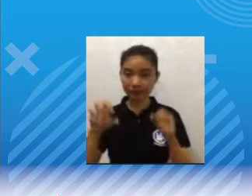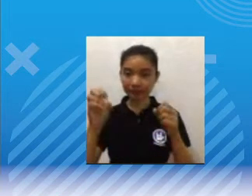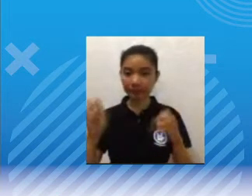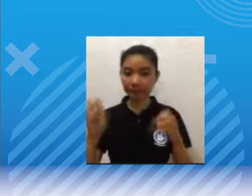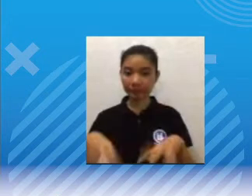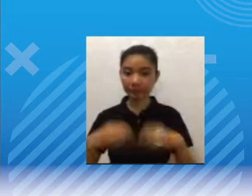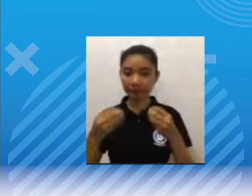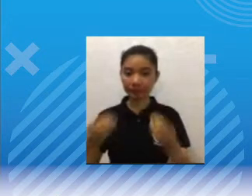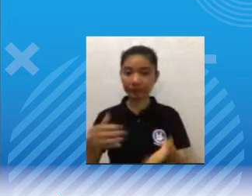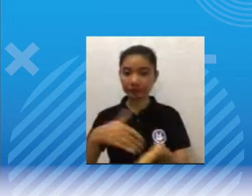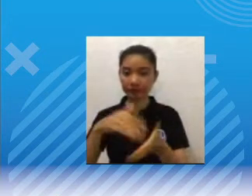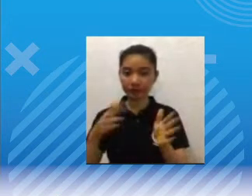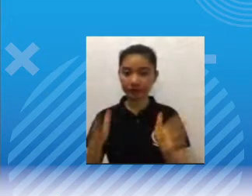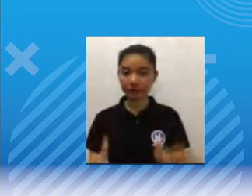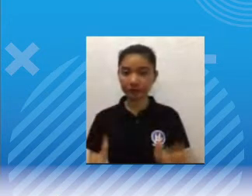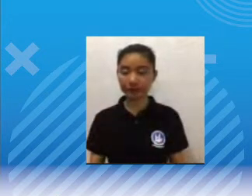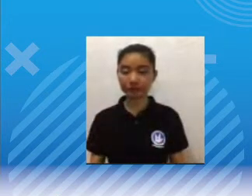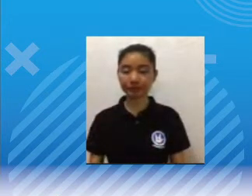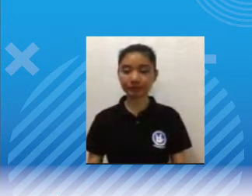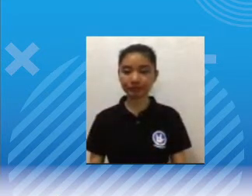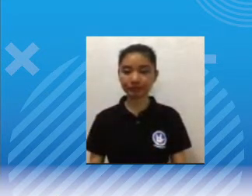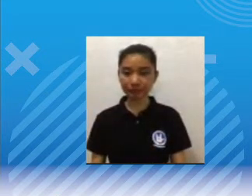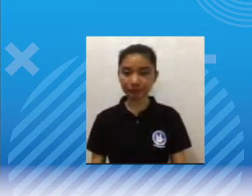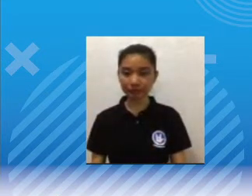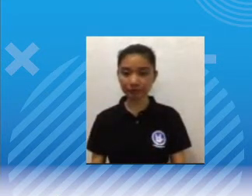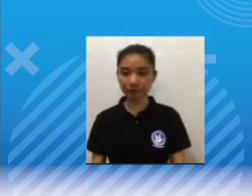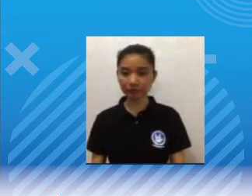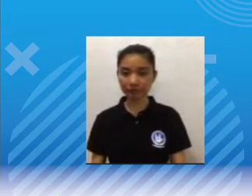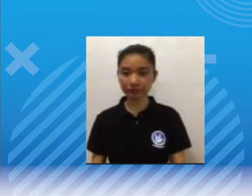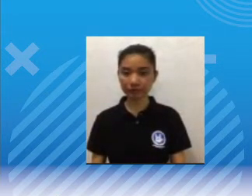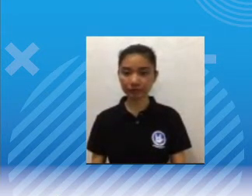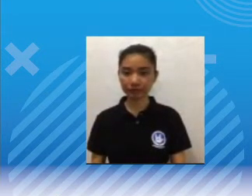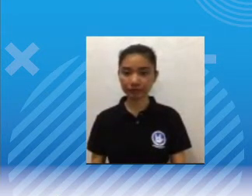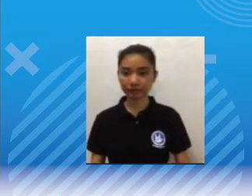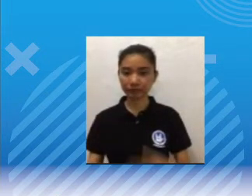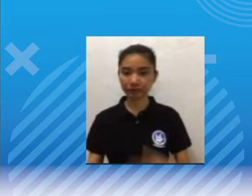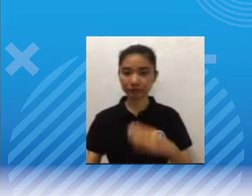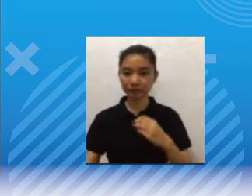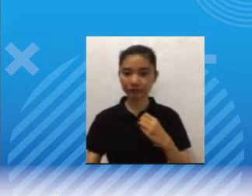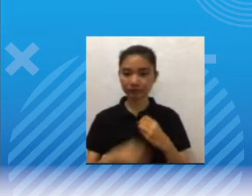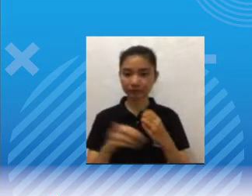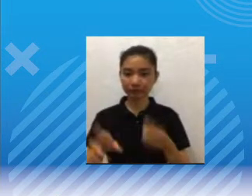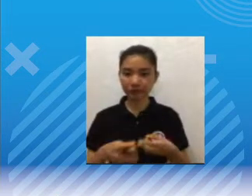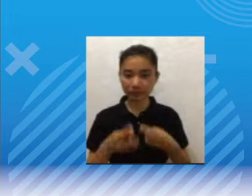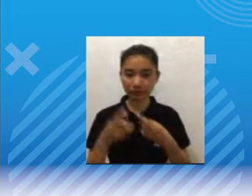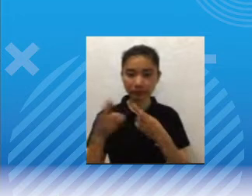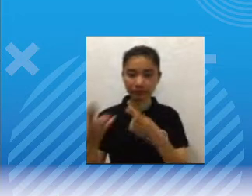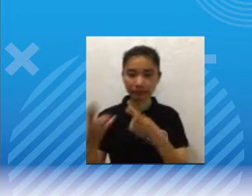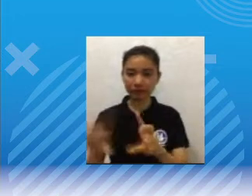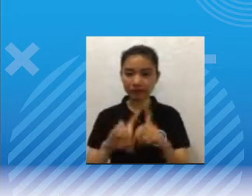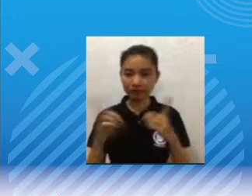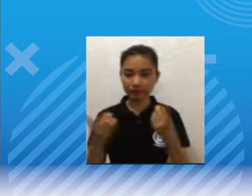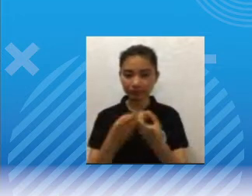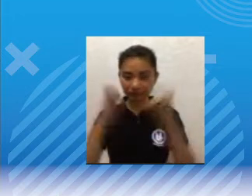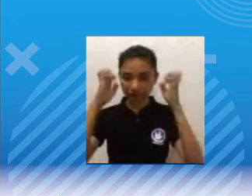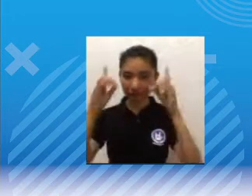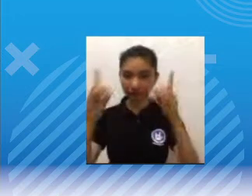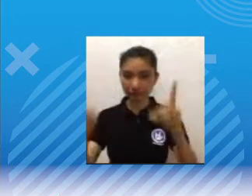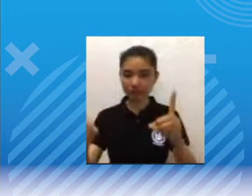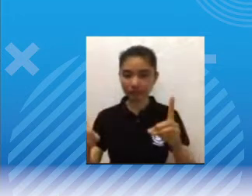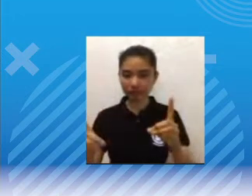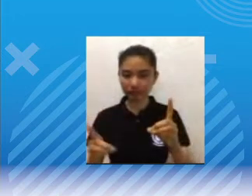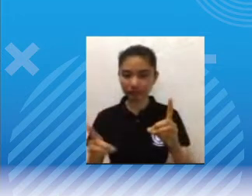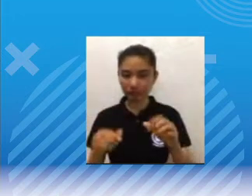At dagdag namin ito no, na recommendation is DepEd through NAIAP should continue developing training or